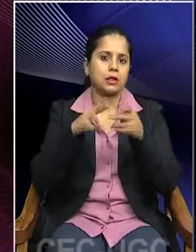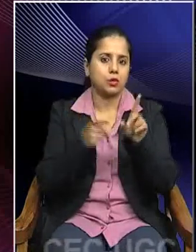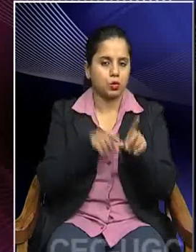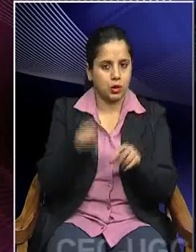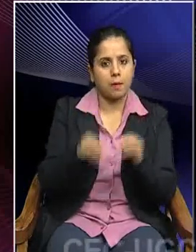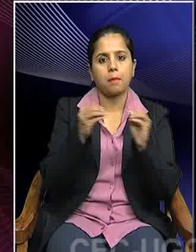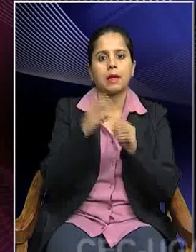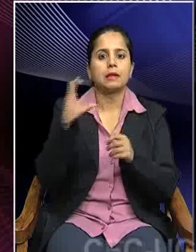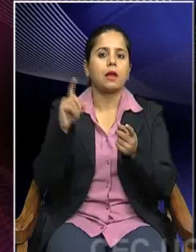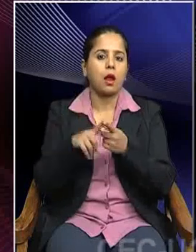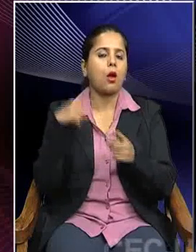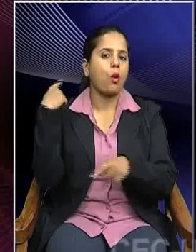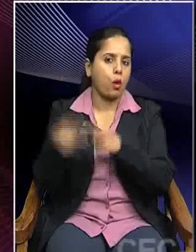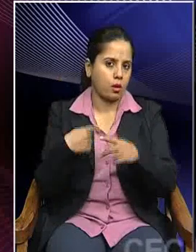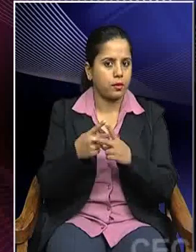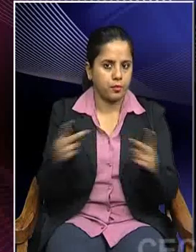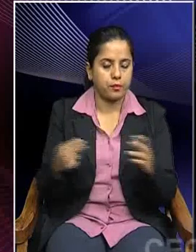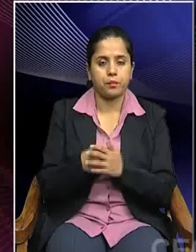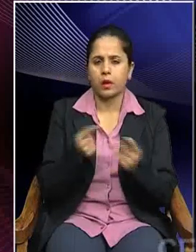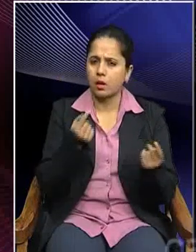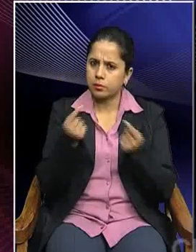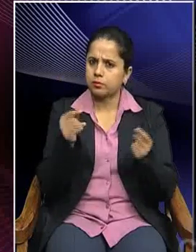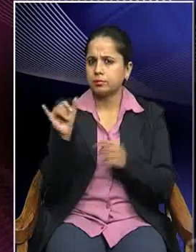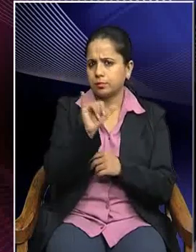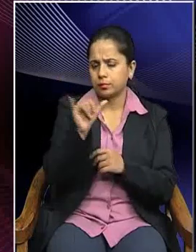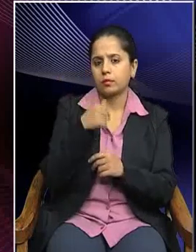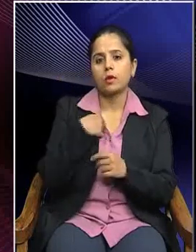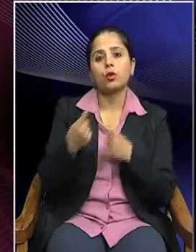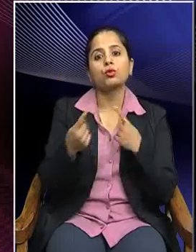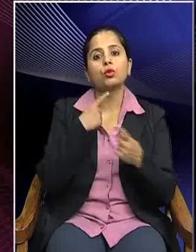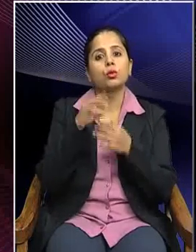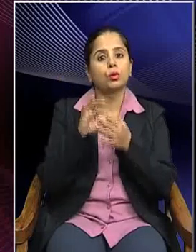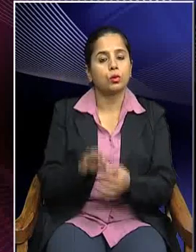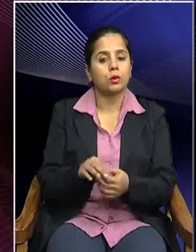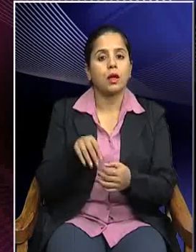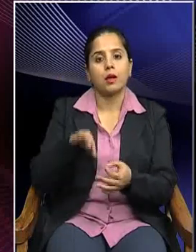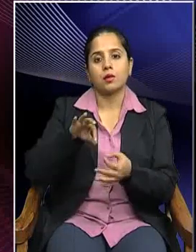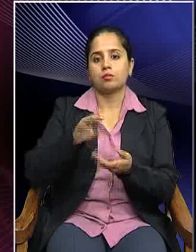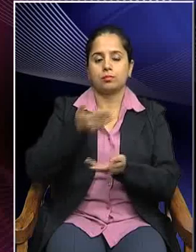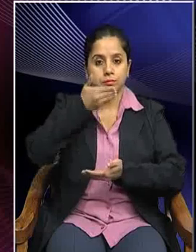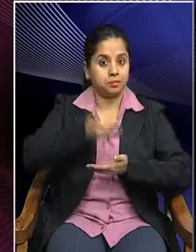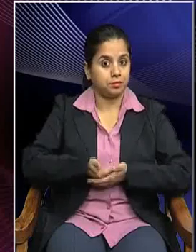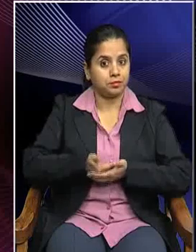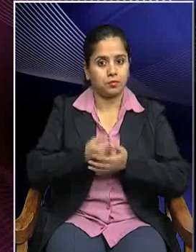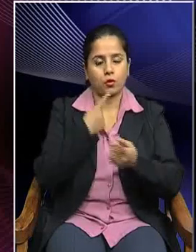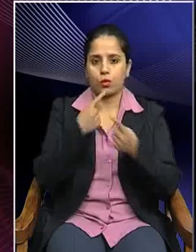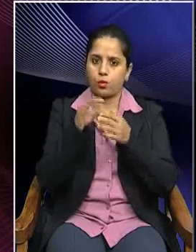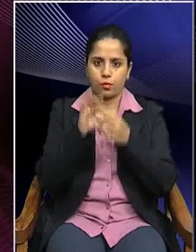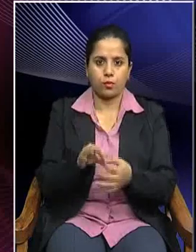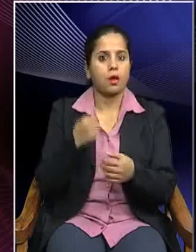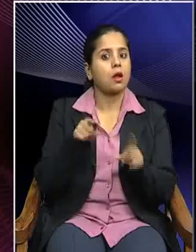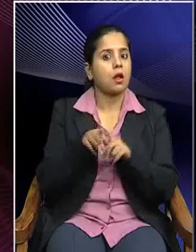BCE onwards. Similarly, when we talk of Jainism, then again we